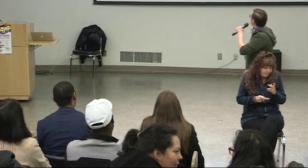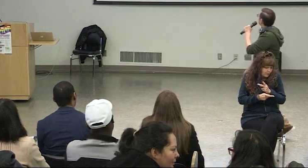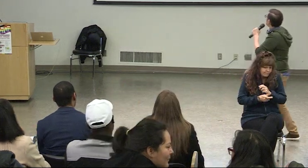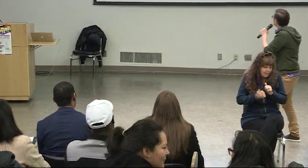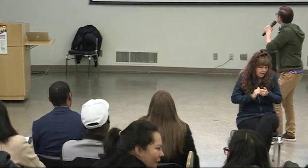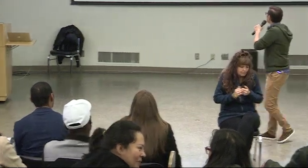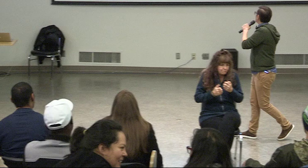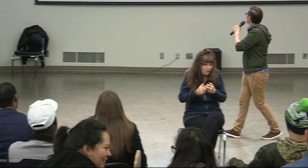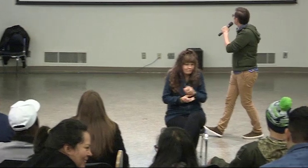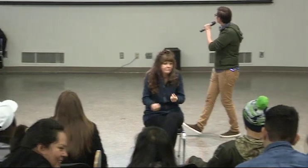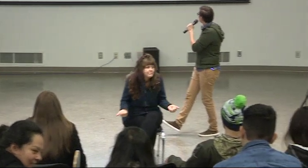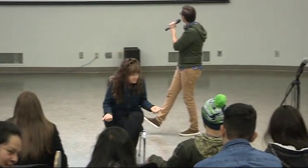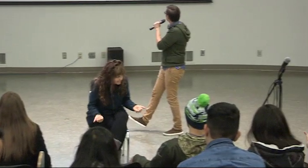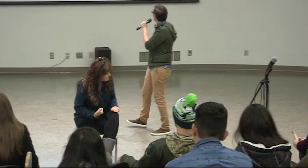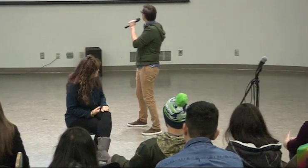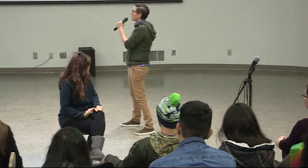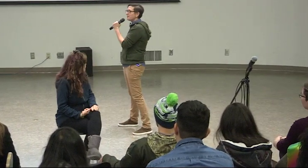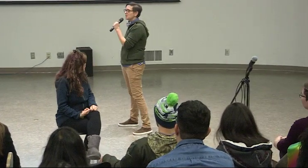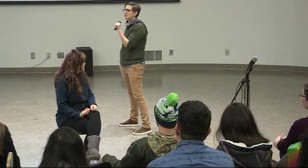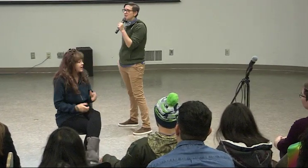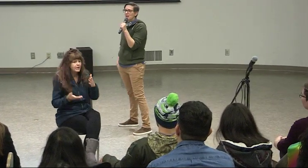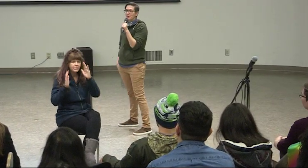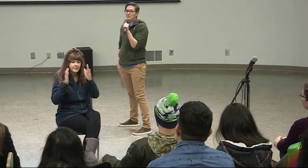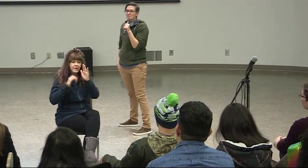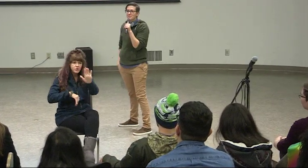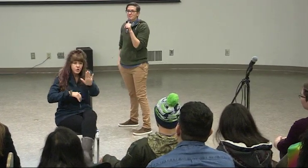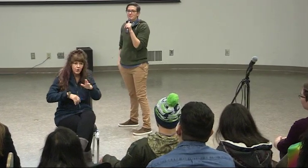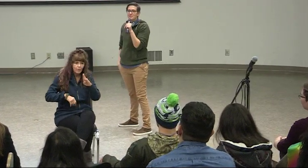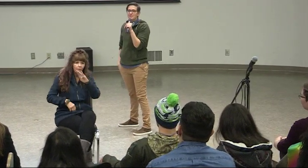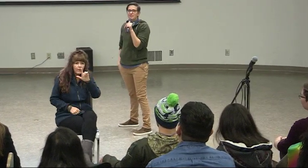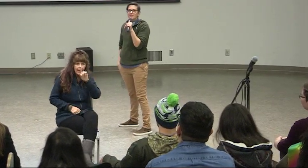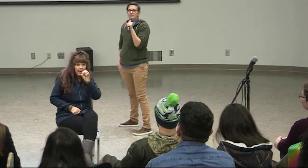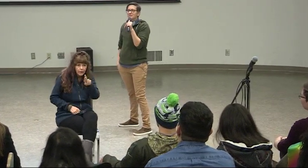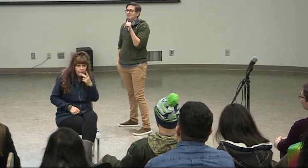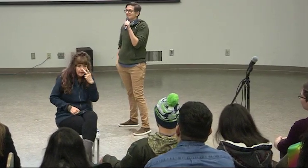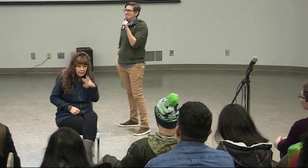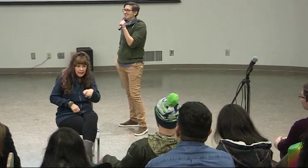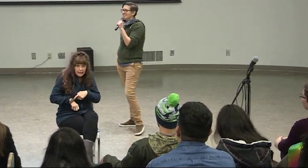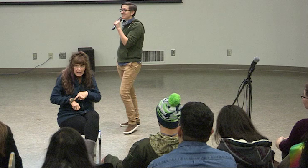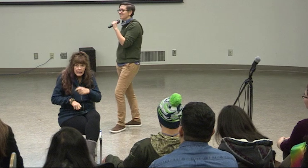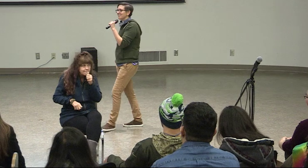So self-care and community care. Pay attention to your bladder and pay attention to your neighbors.